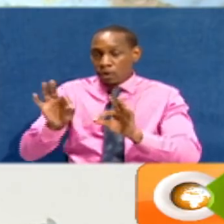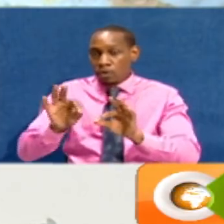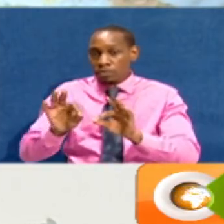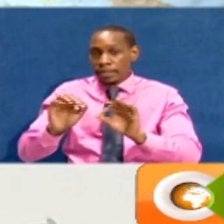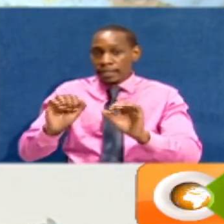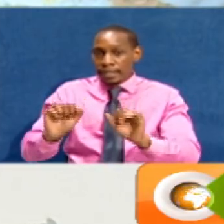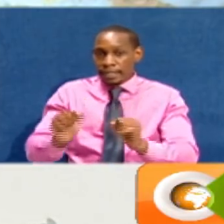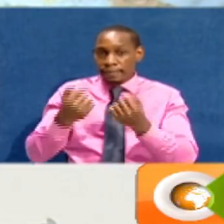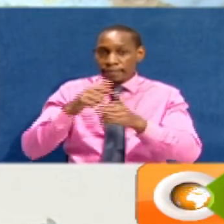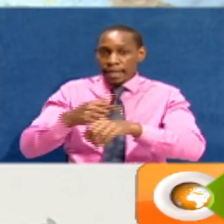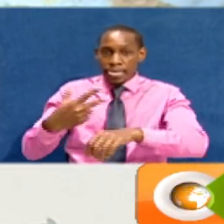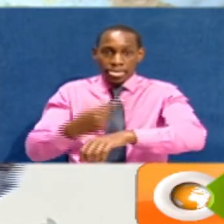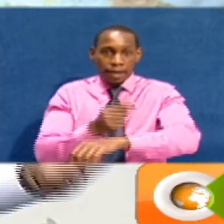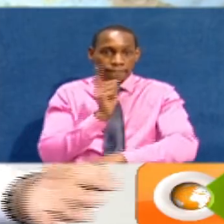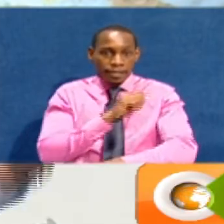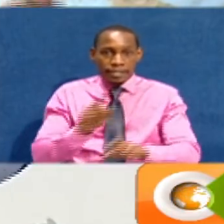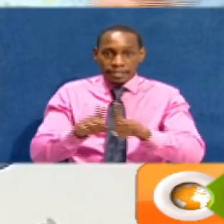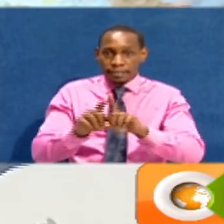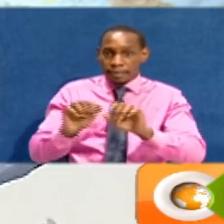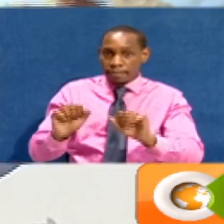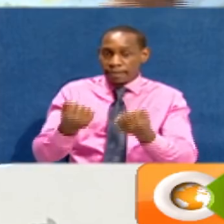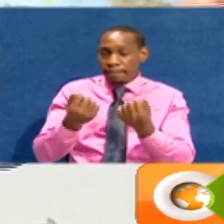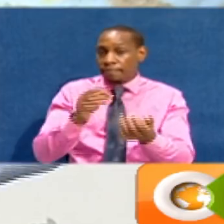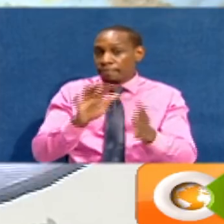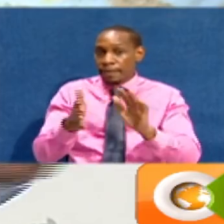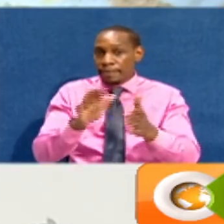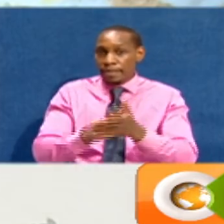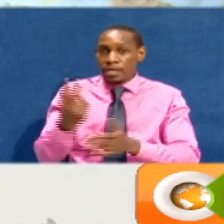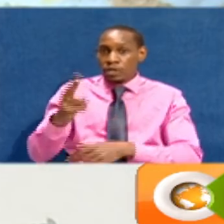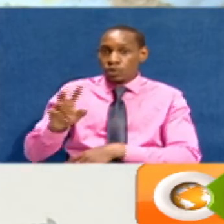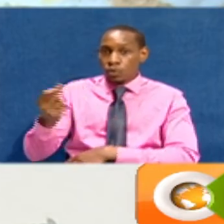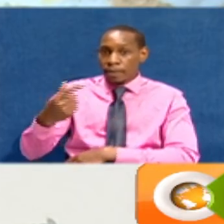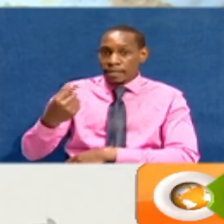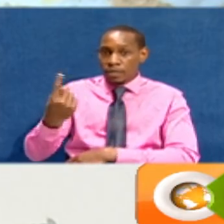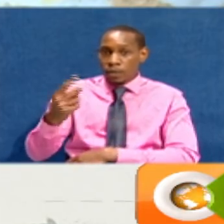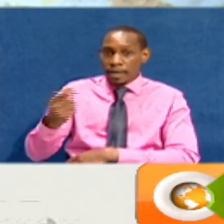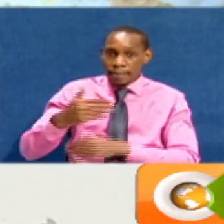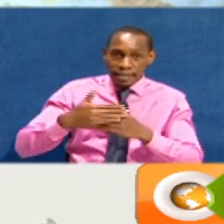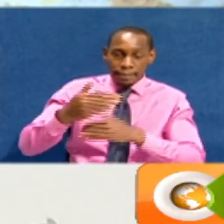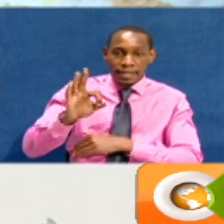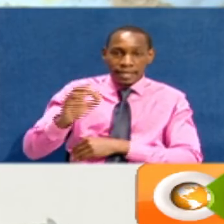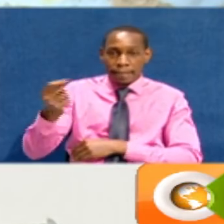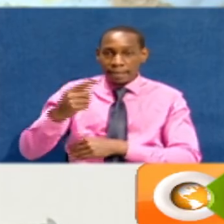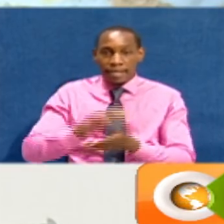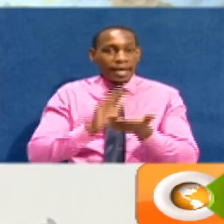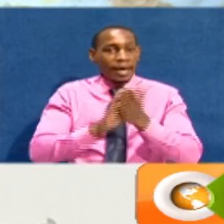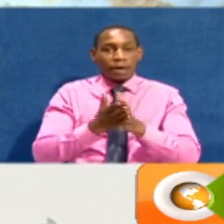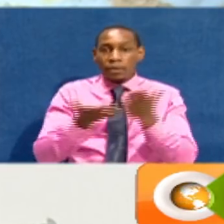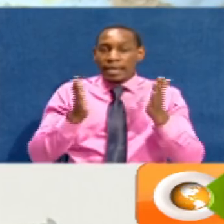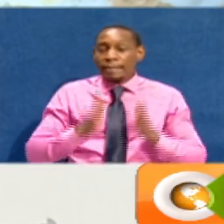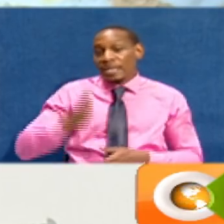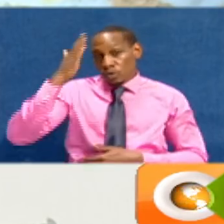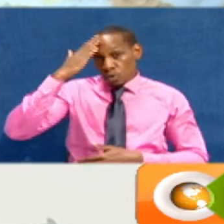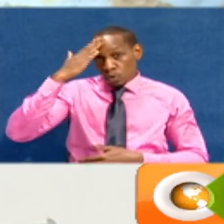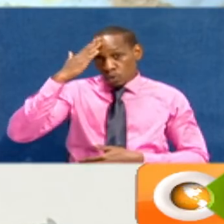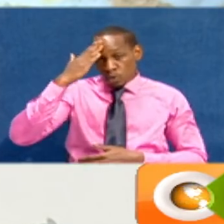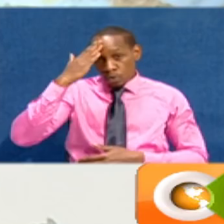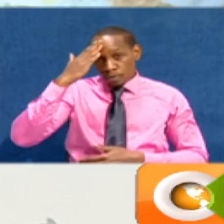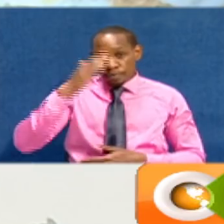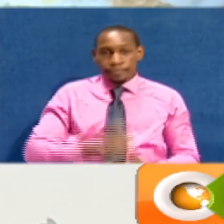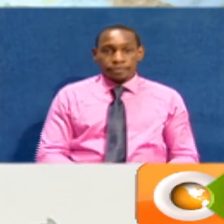you safe after you get the jab? Are you going to be safe for, you know, like 2 months, 1 month, 3 months? Well, nobody really knows.